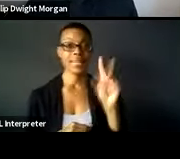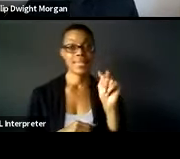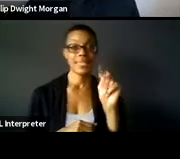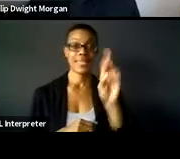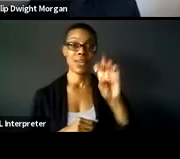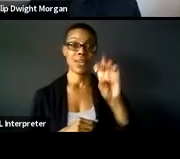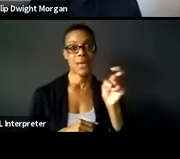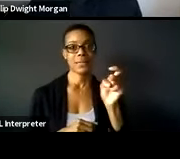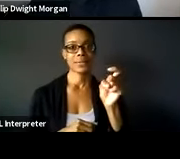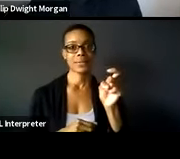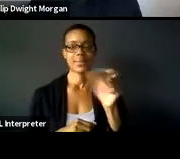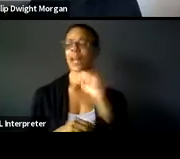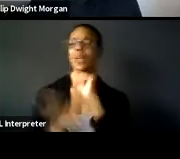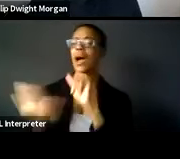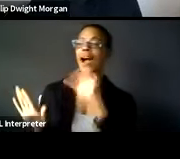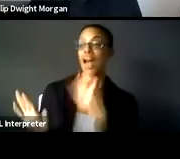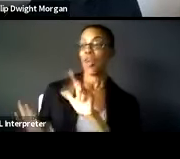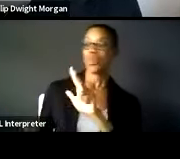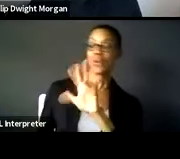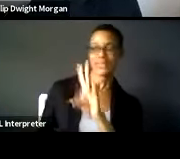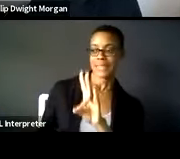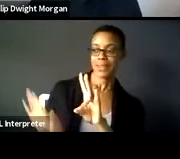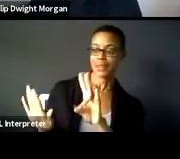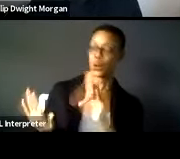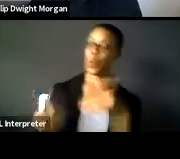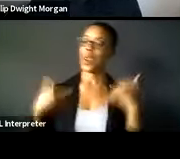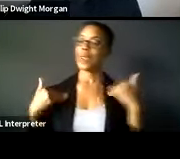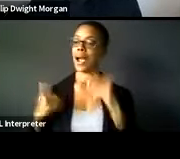Edwards. And I thought about it. I thought about